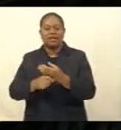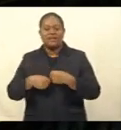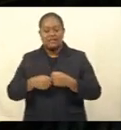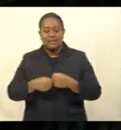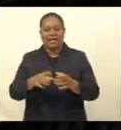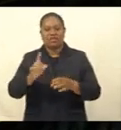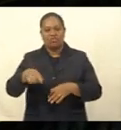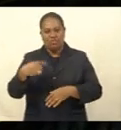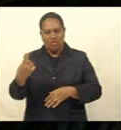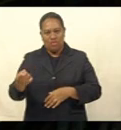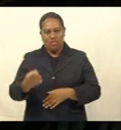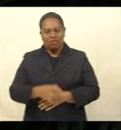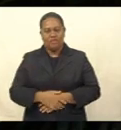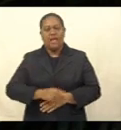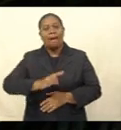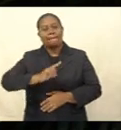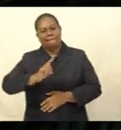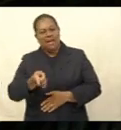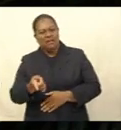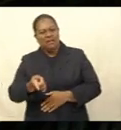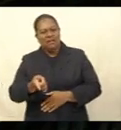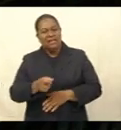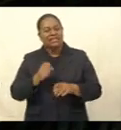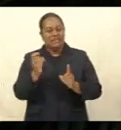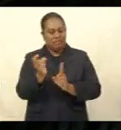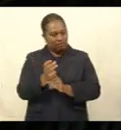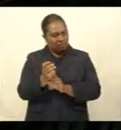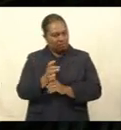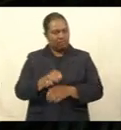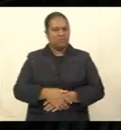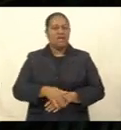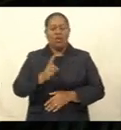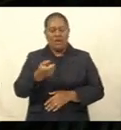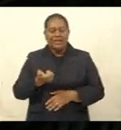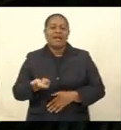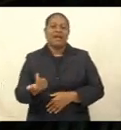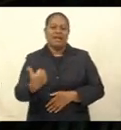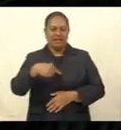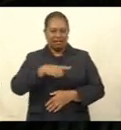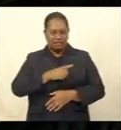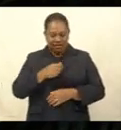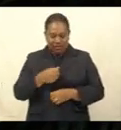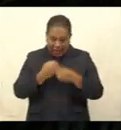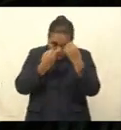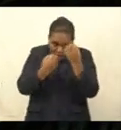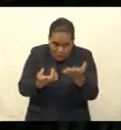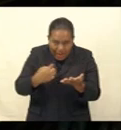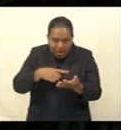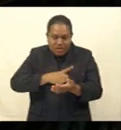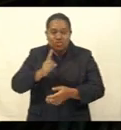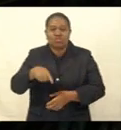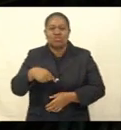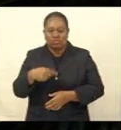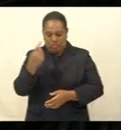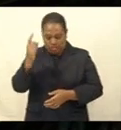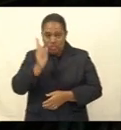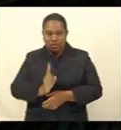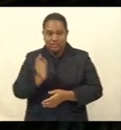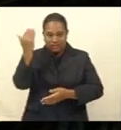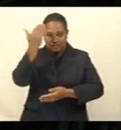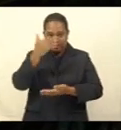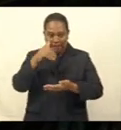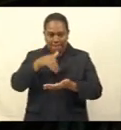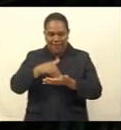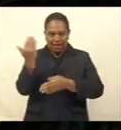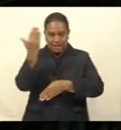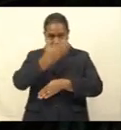word, Tether, however, as Dr. Fong said, they let everyone know by midnight through radio and